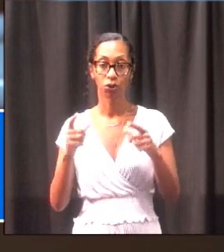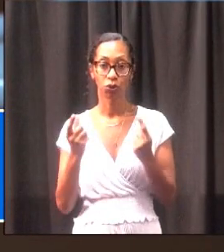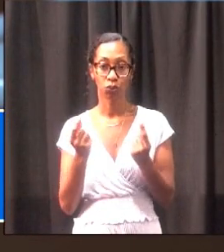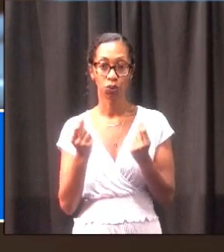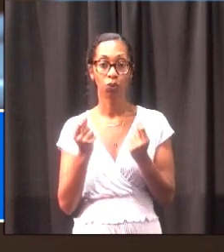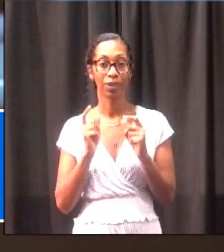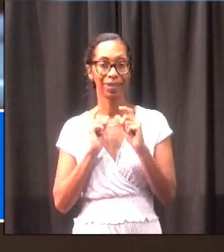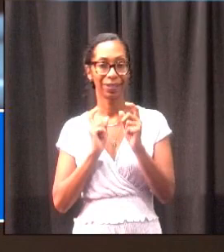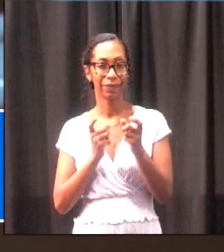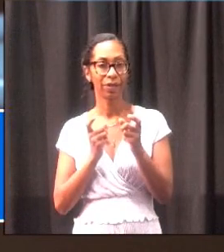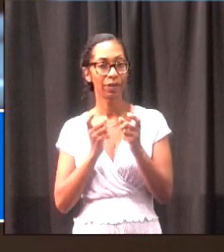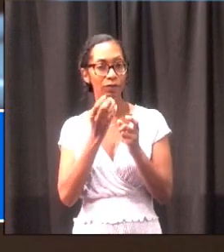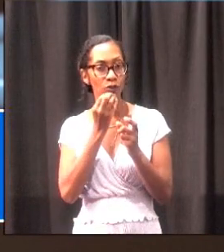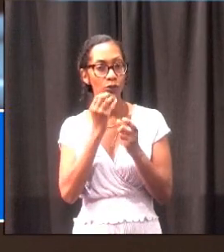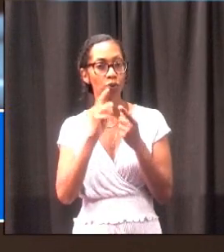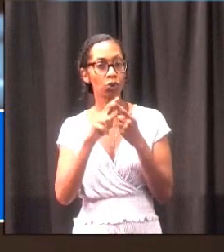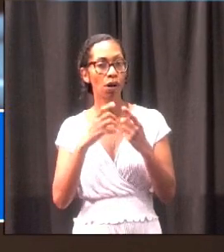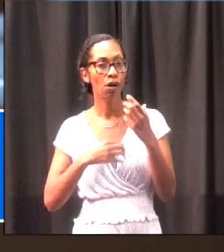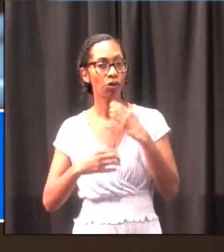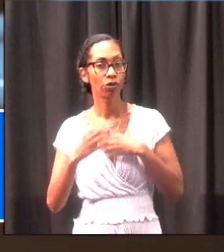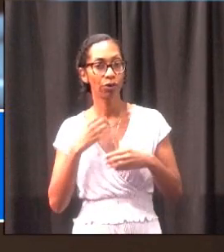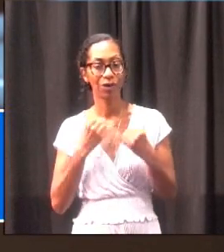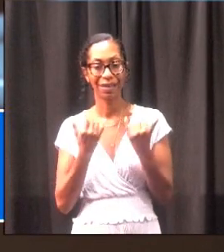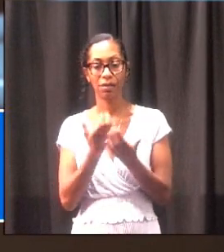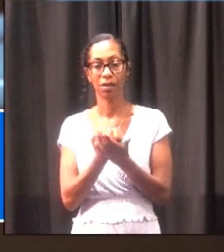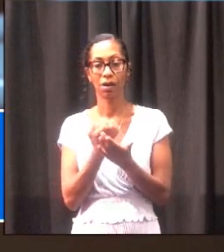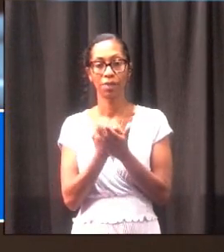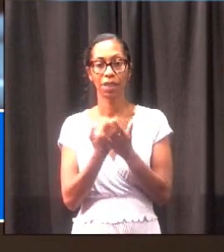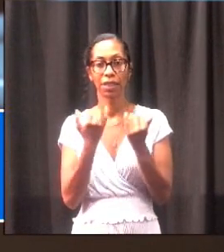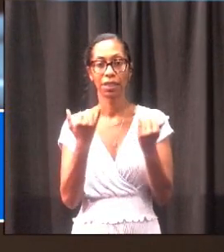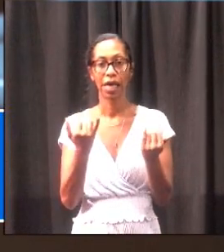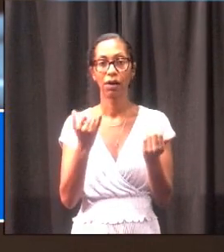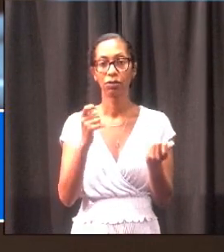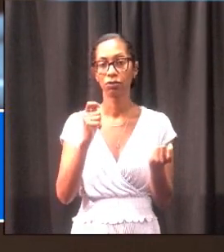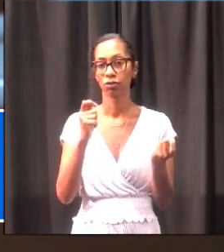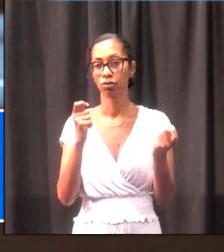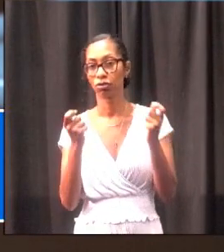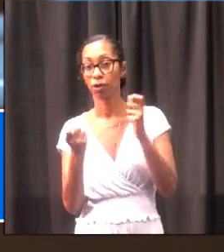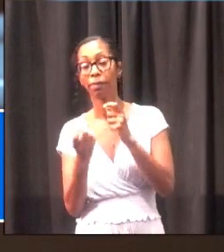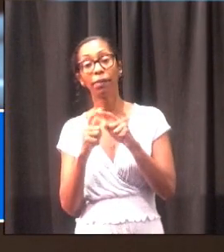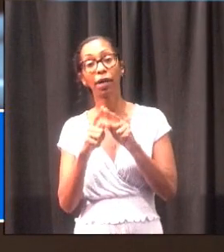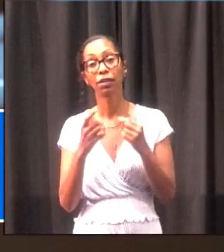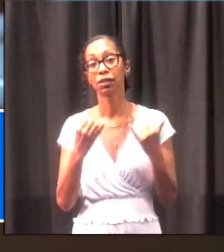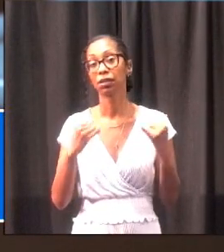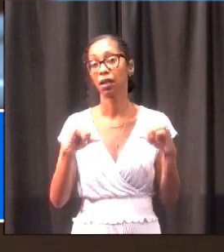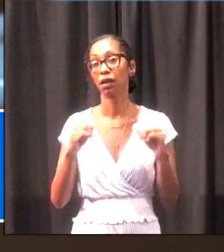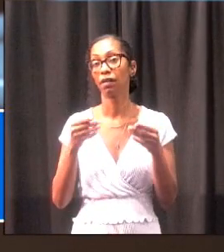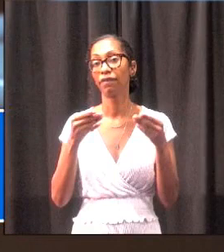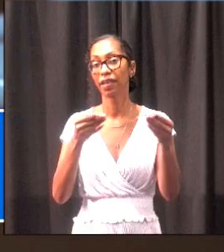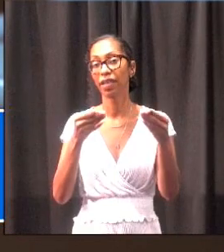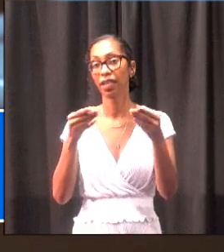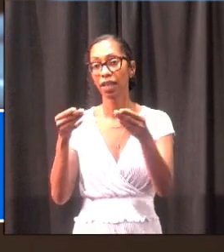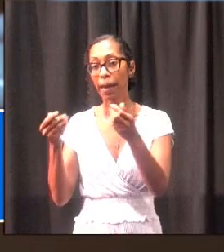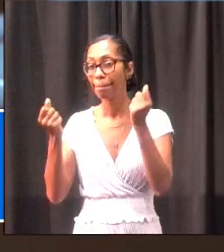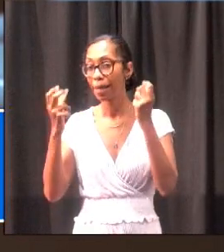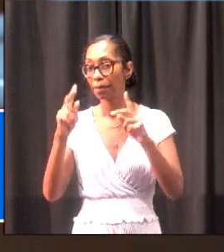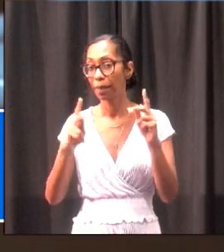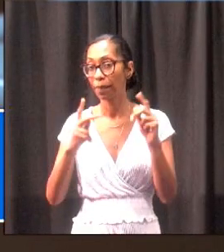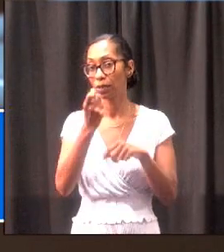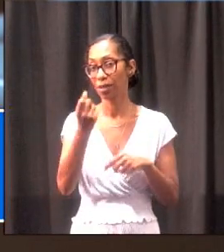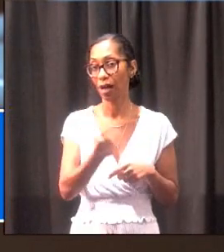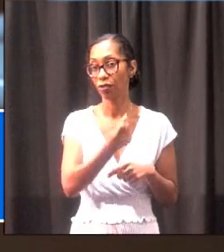hungry still. And I want to thank God because the economy is seeming to shift. We're still feeding many on Saturday, but I can see the